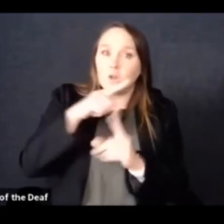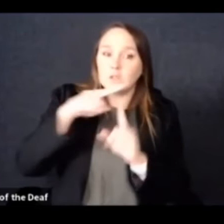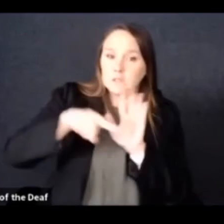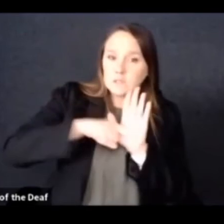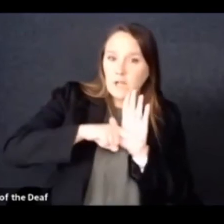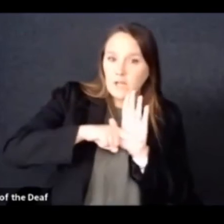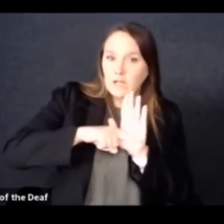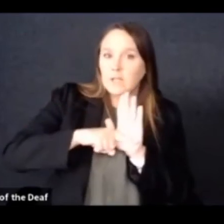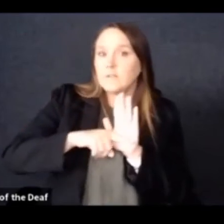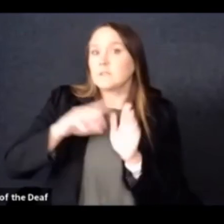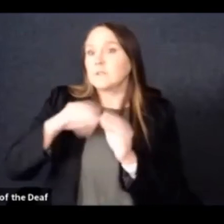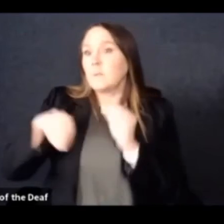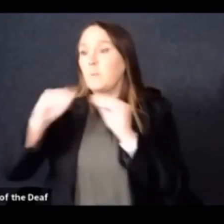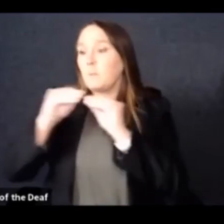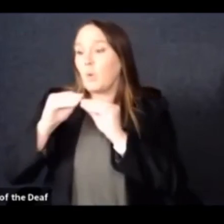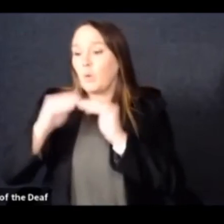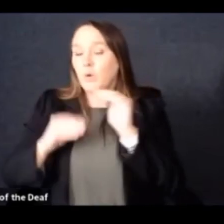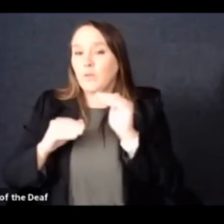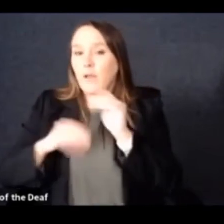are false positives.